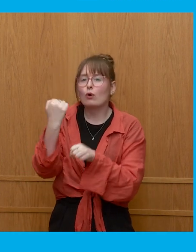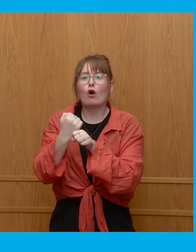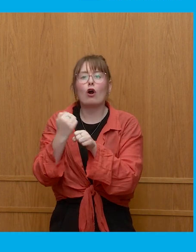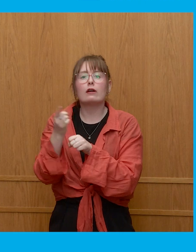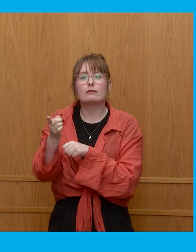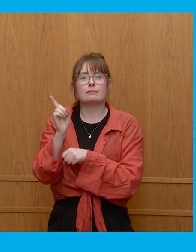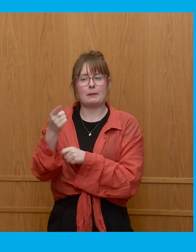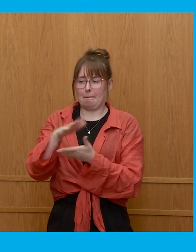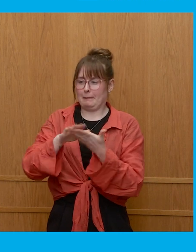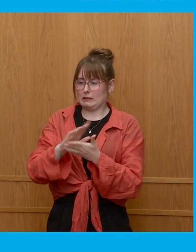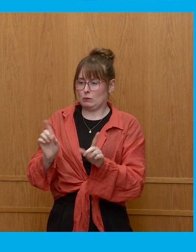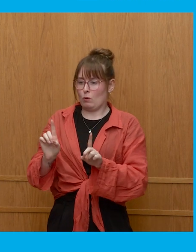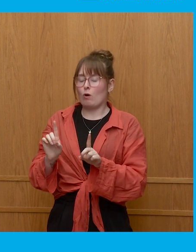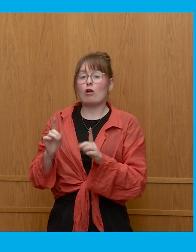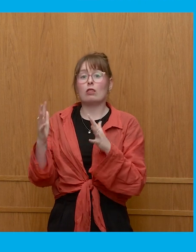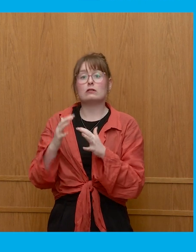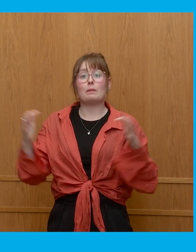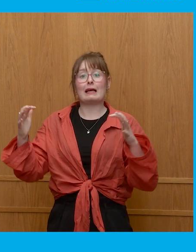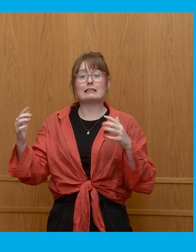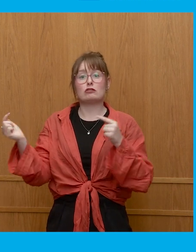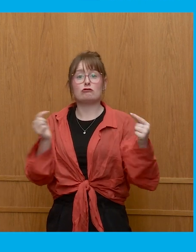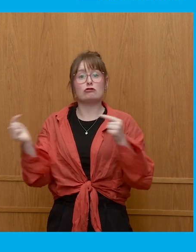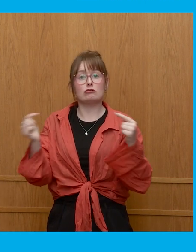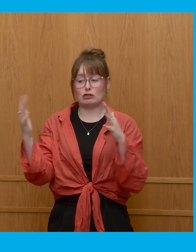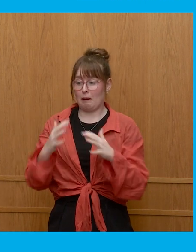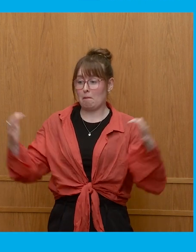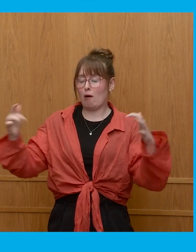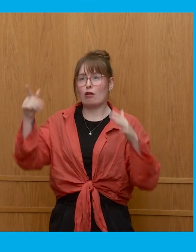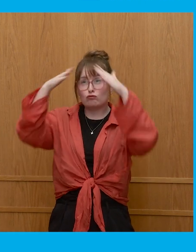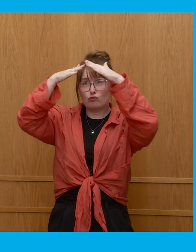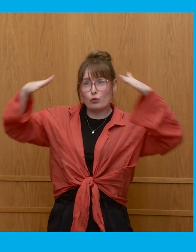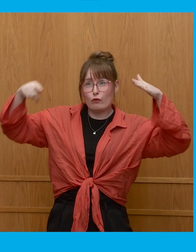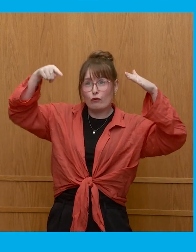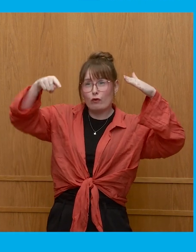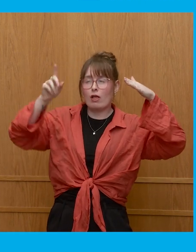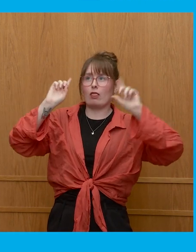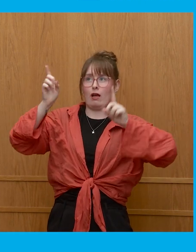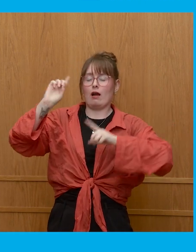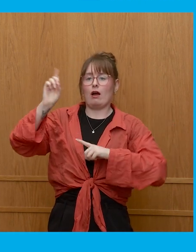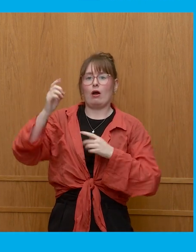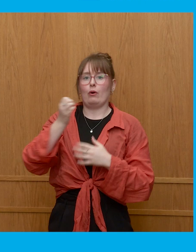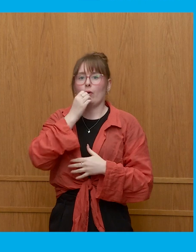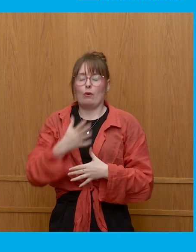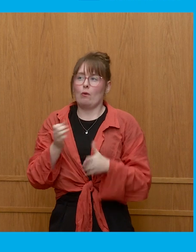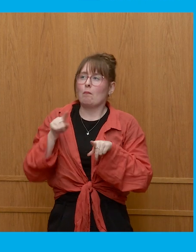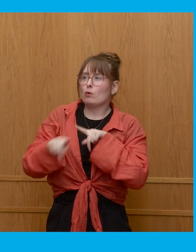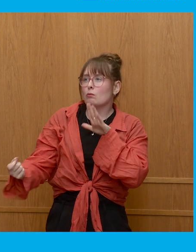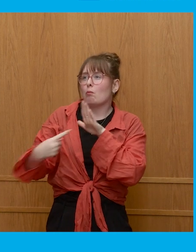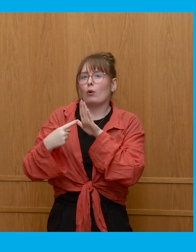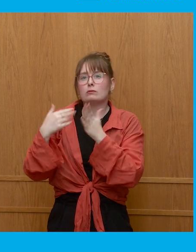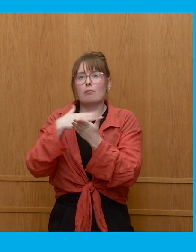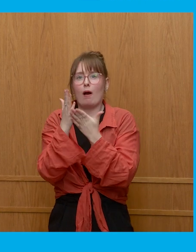is the debating chamber and its roof, which was arguably the most important part of the